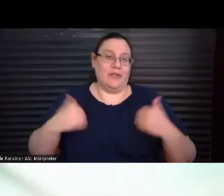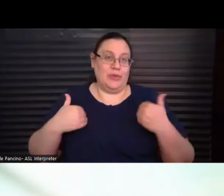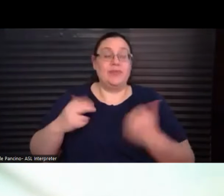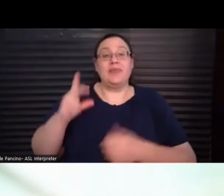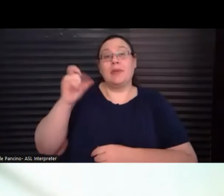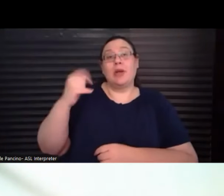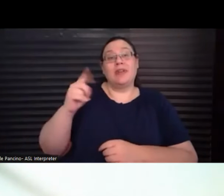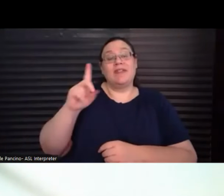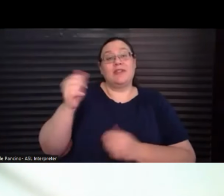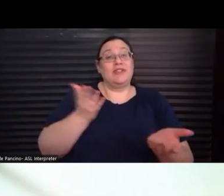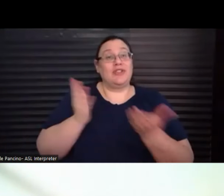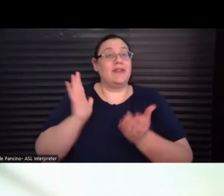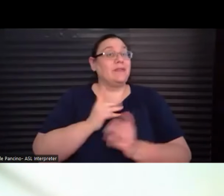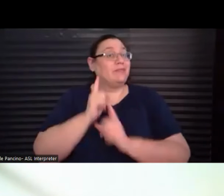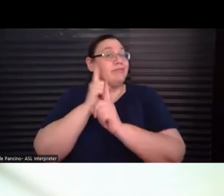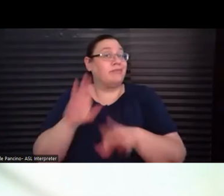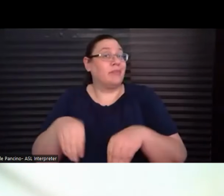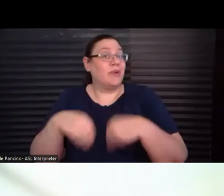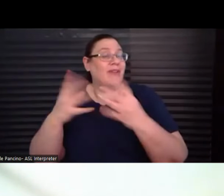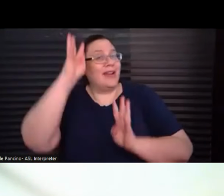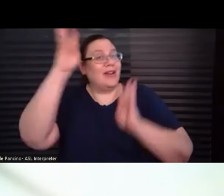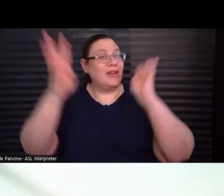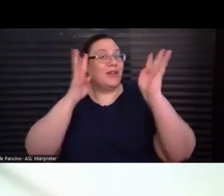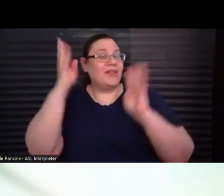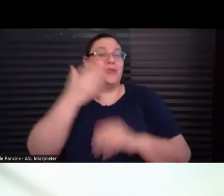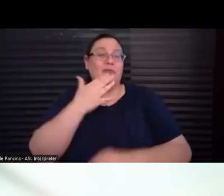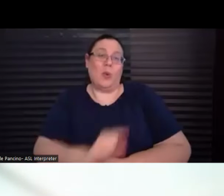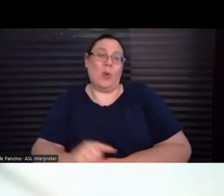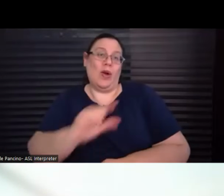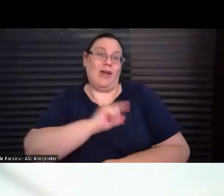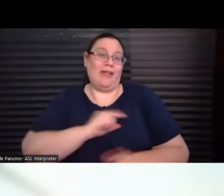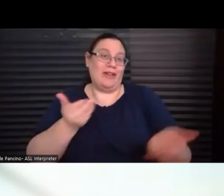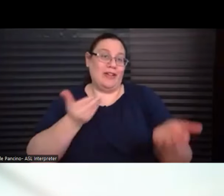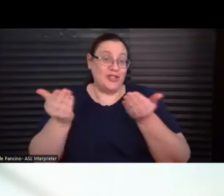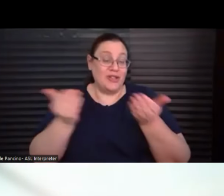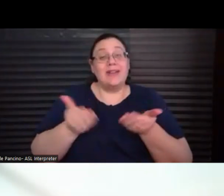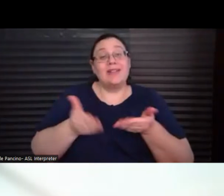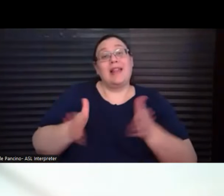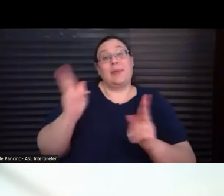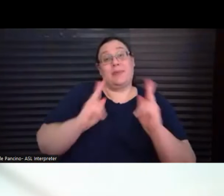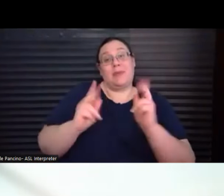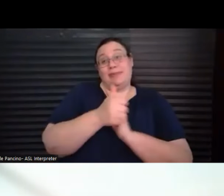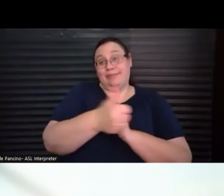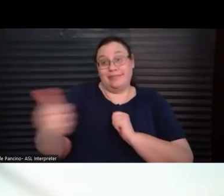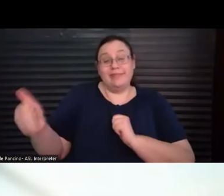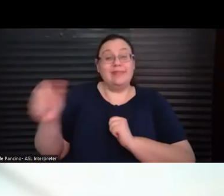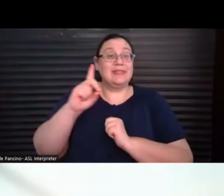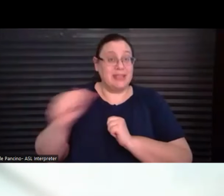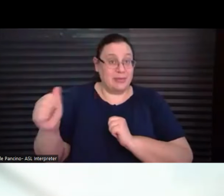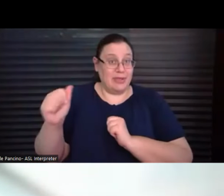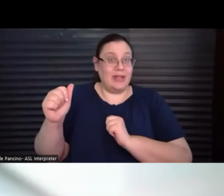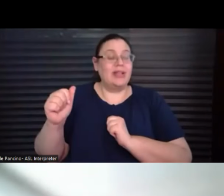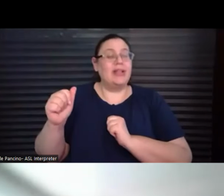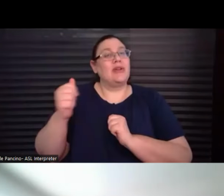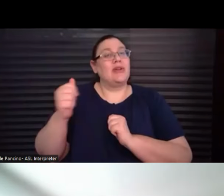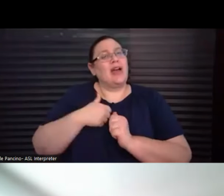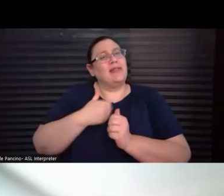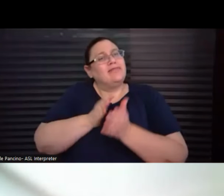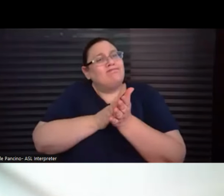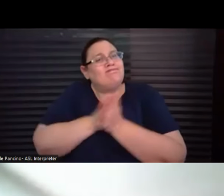mission is to provide innovative, high-quality services that enable people with disabilities to lead meaningful and productive